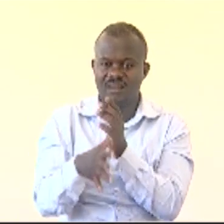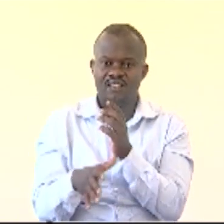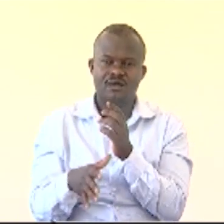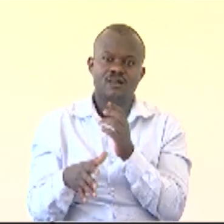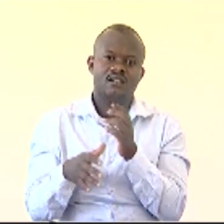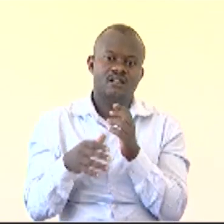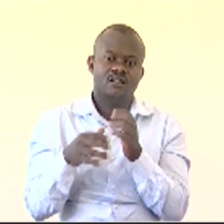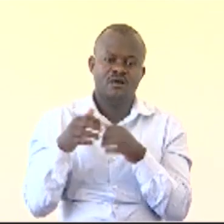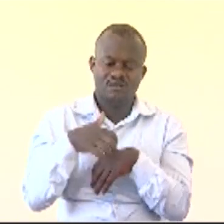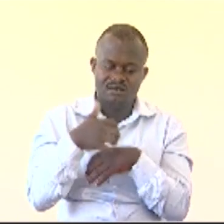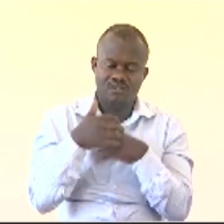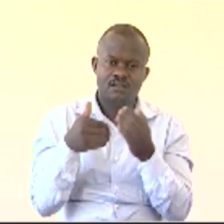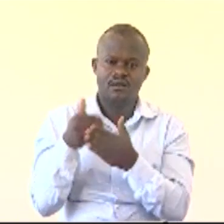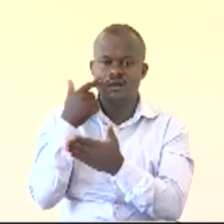rash